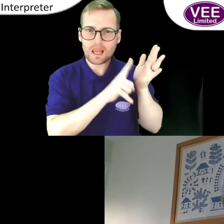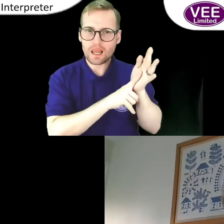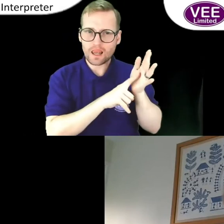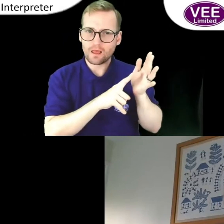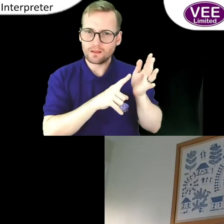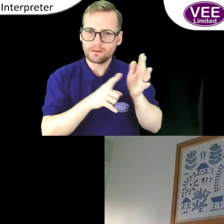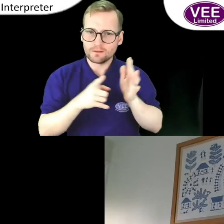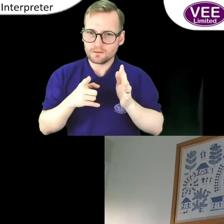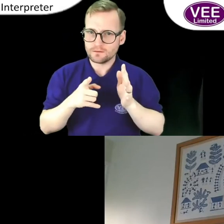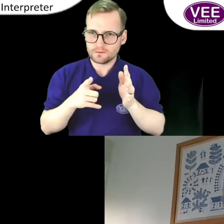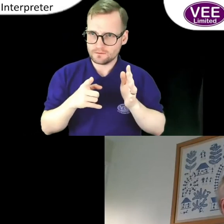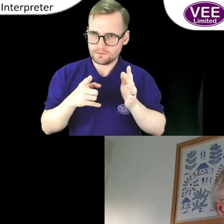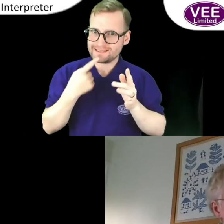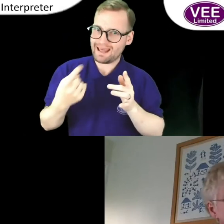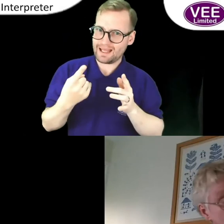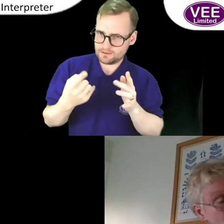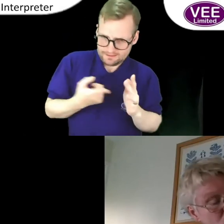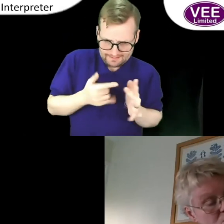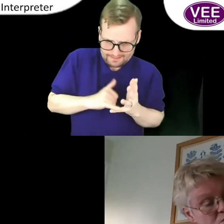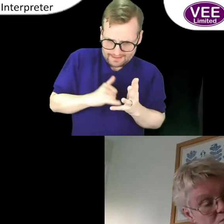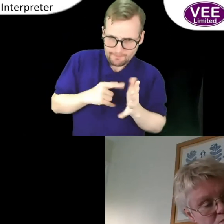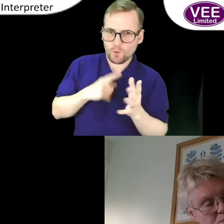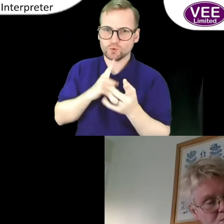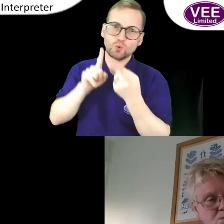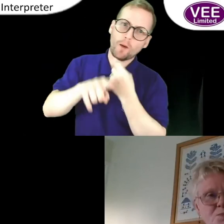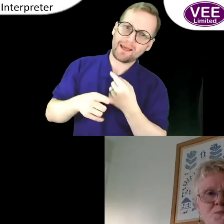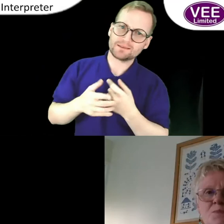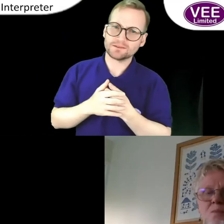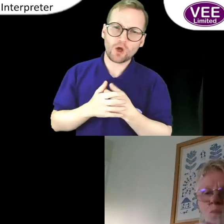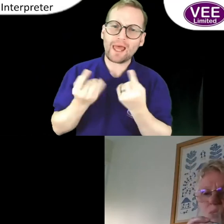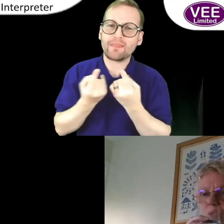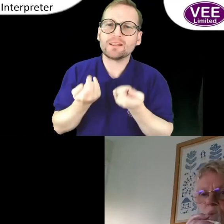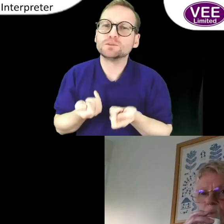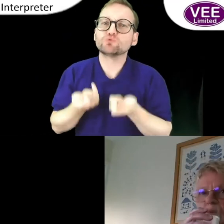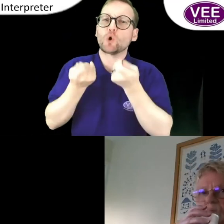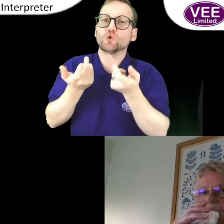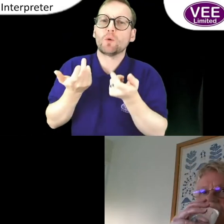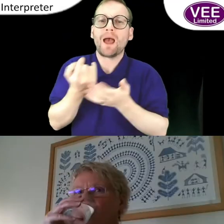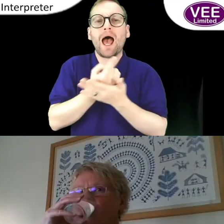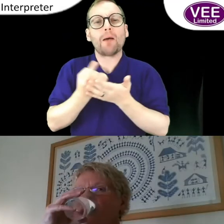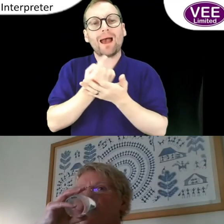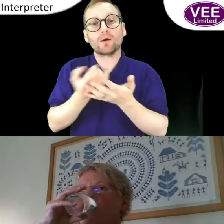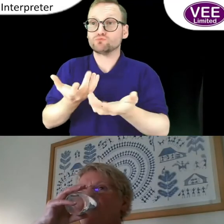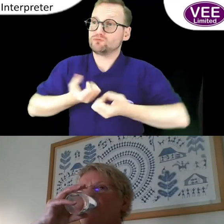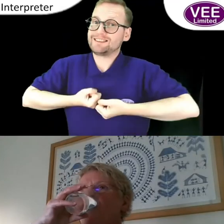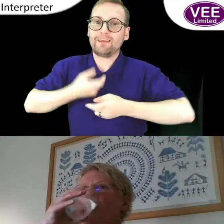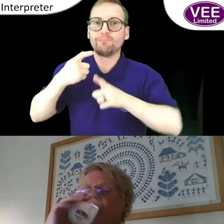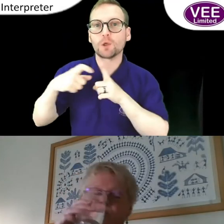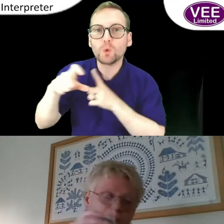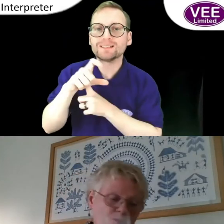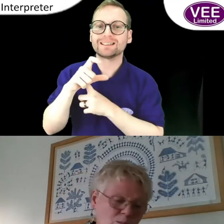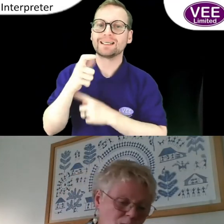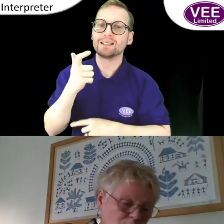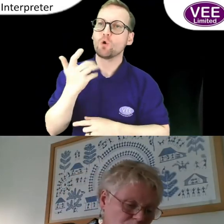like to respond to in any of the points she's raised regarding receiving communities or the role